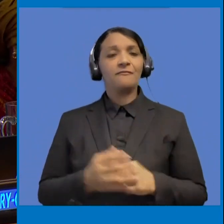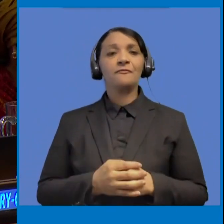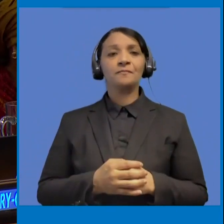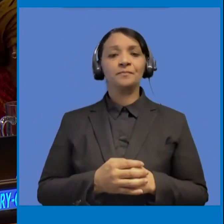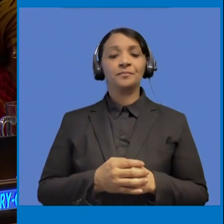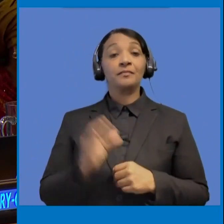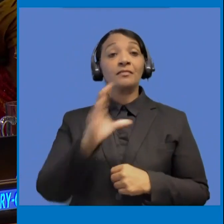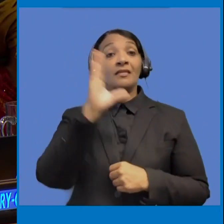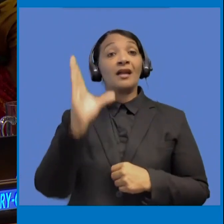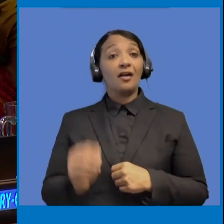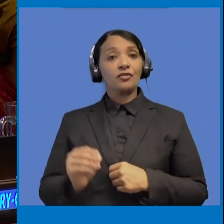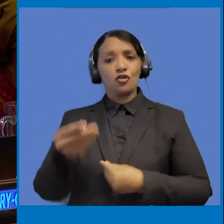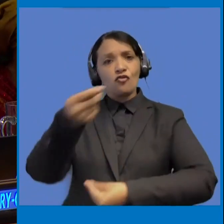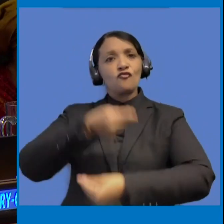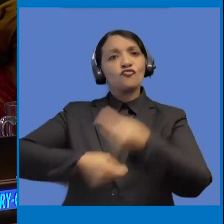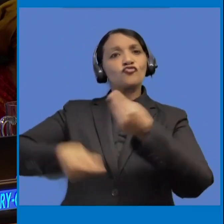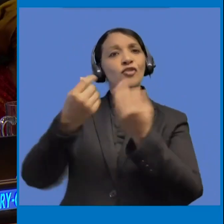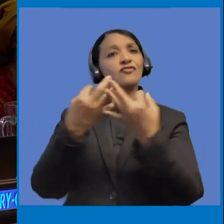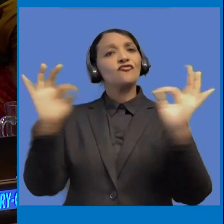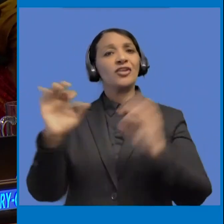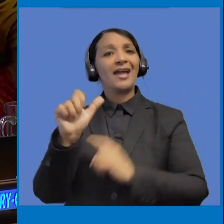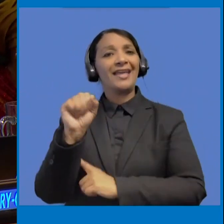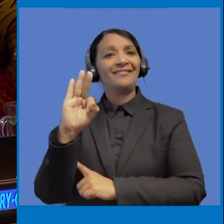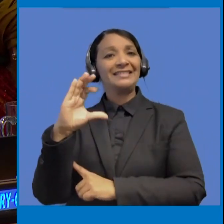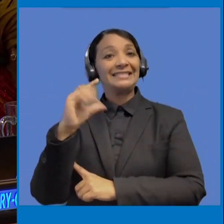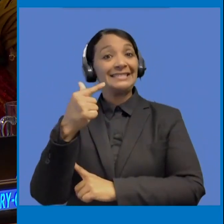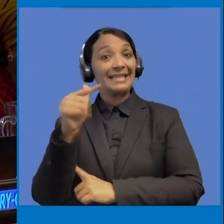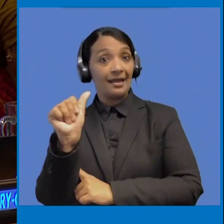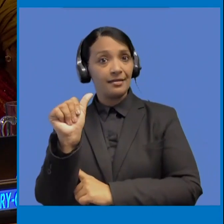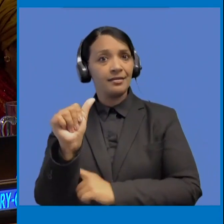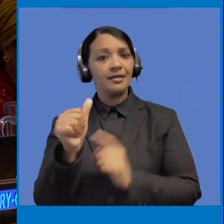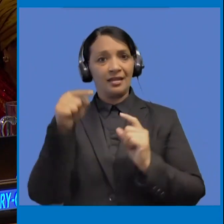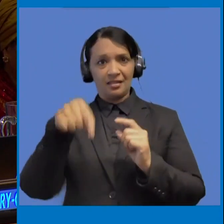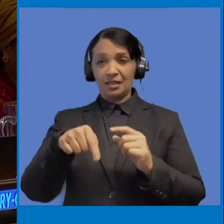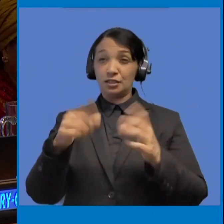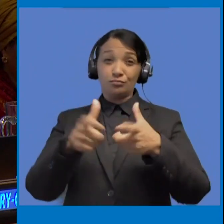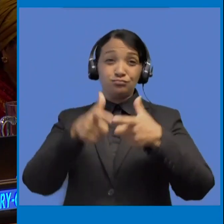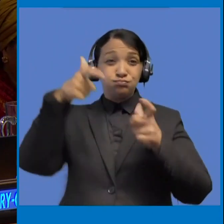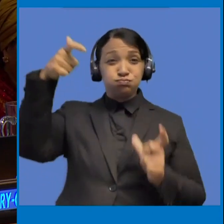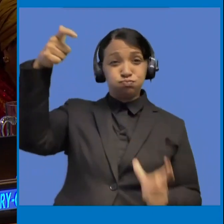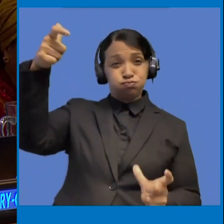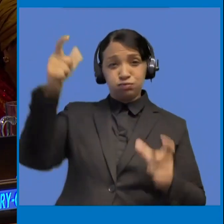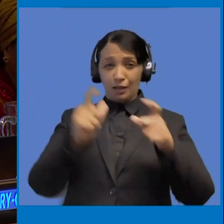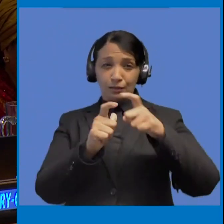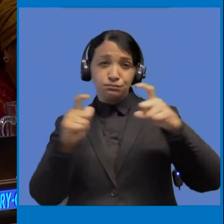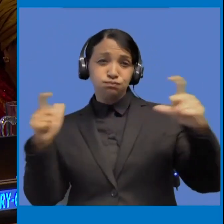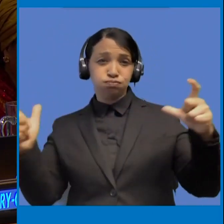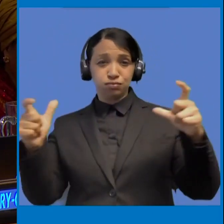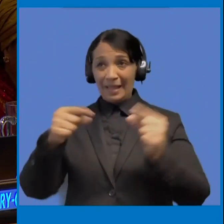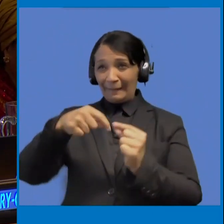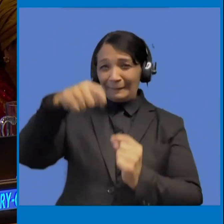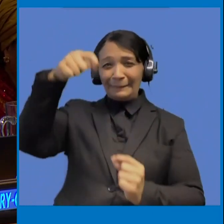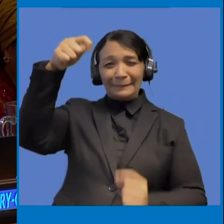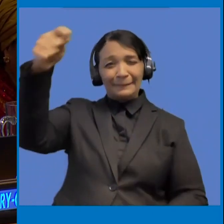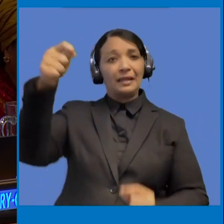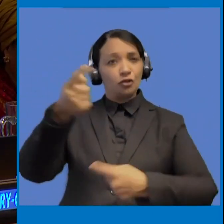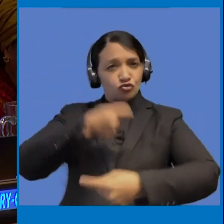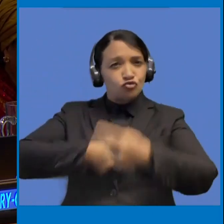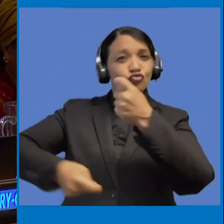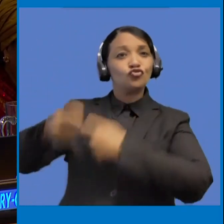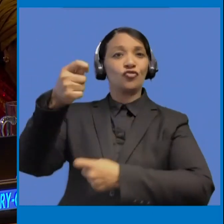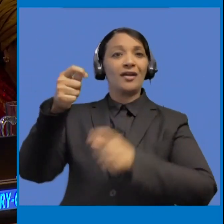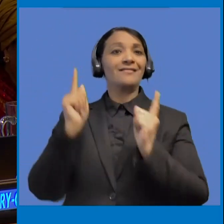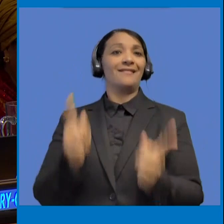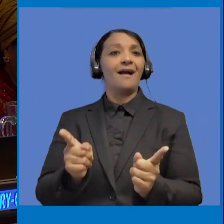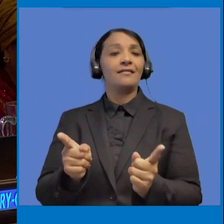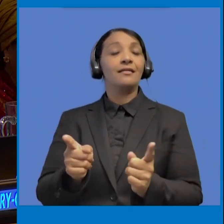Trade Area is poised to be the largest free trade zone on Earth, which would further accelerate